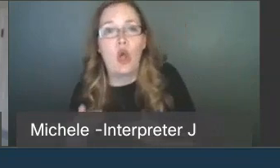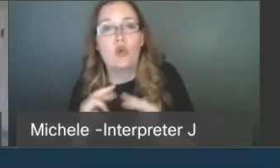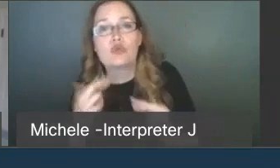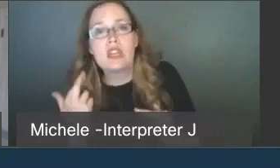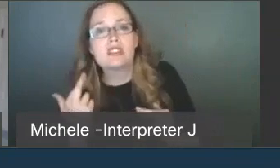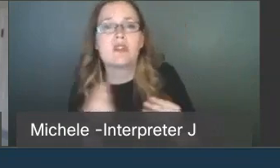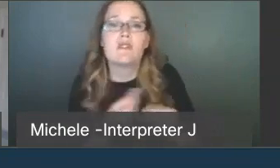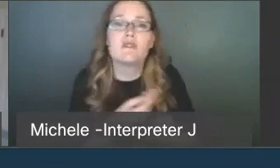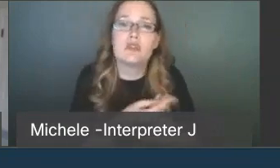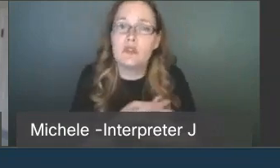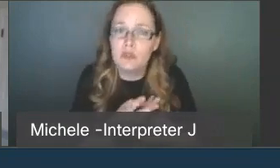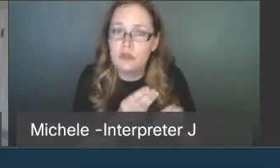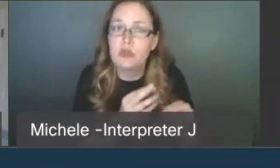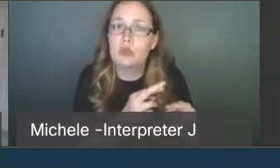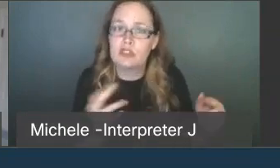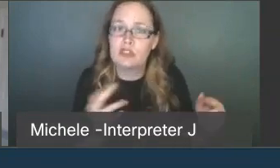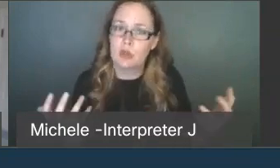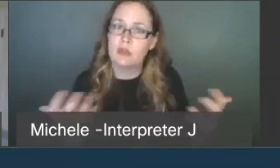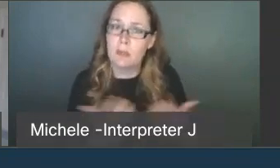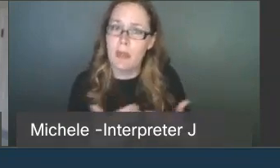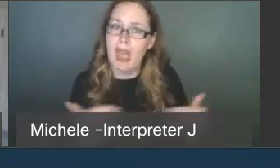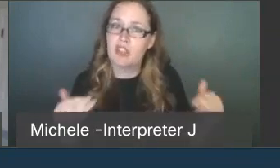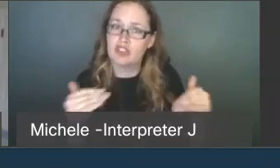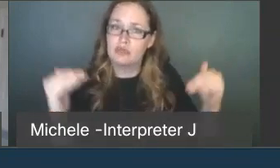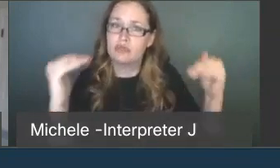resources. And there is a lot of research